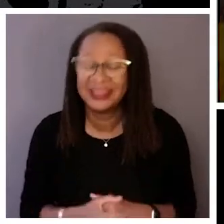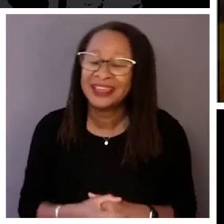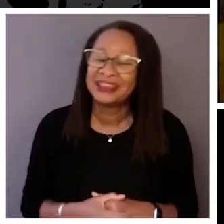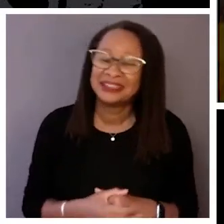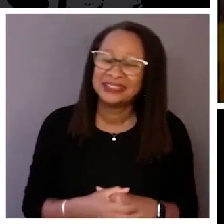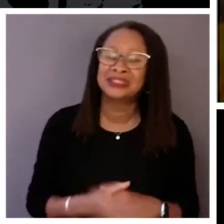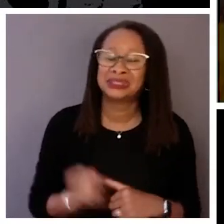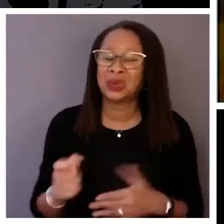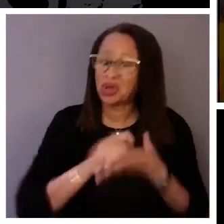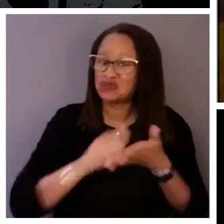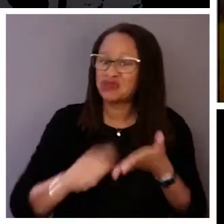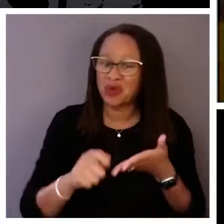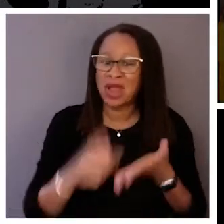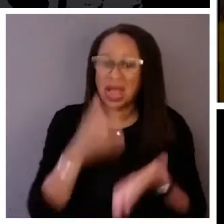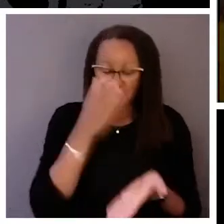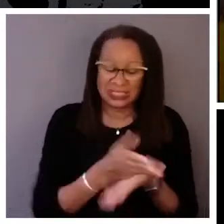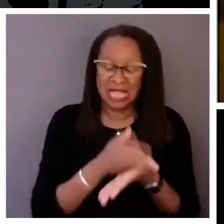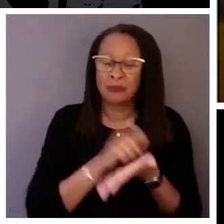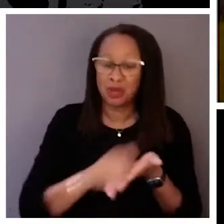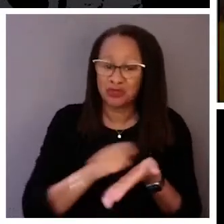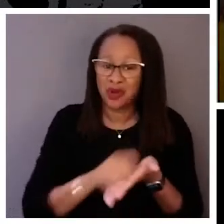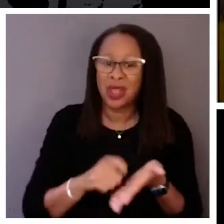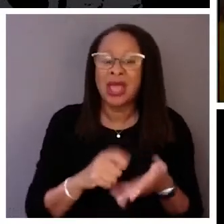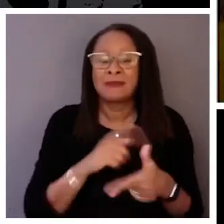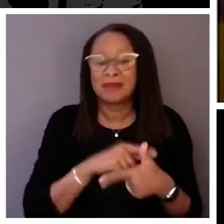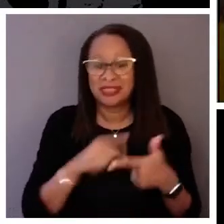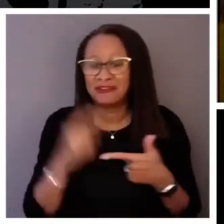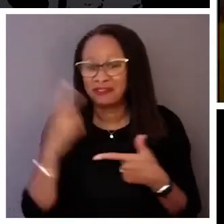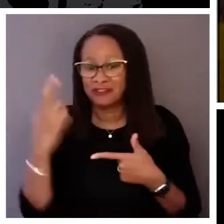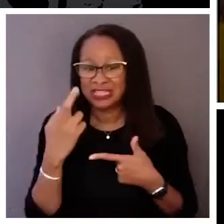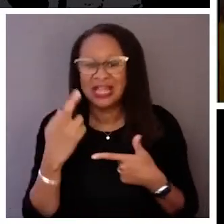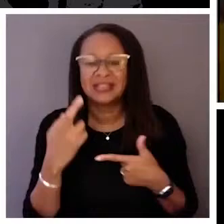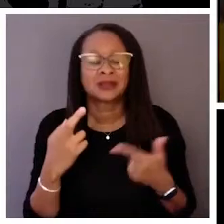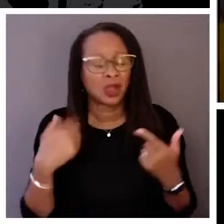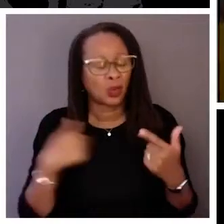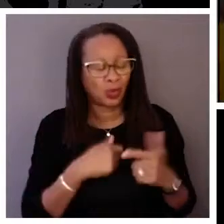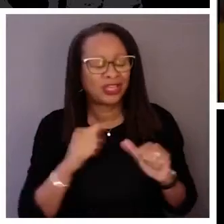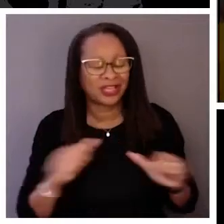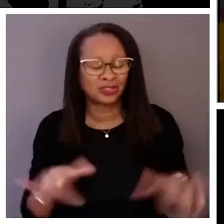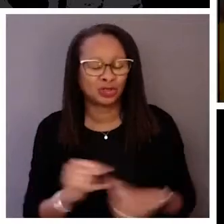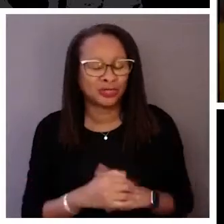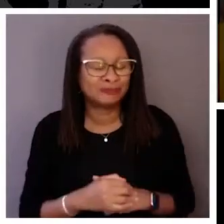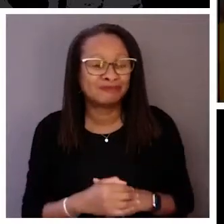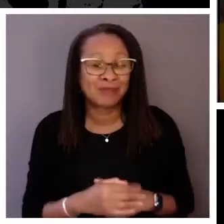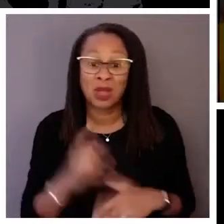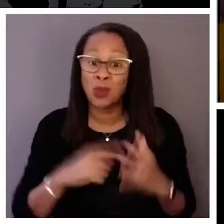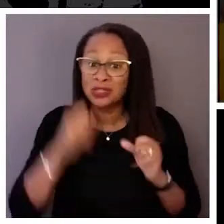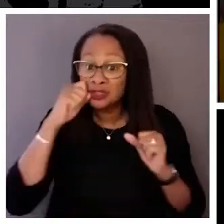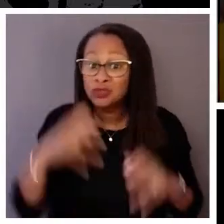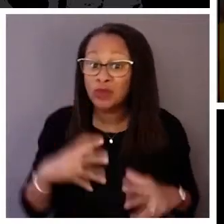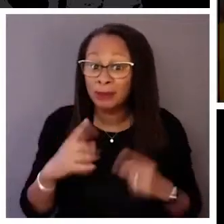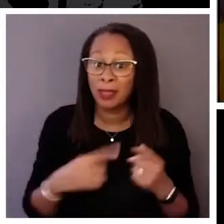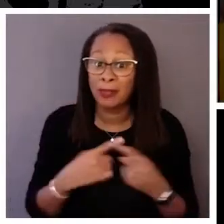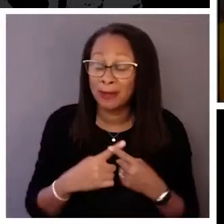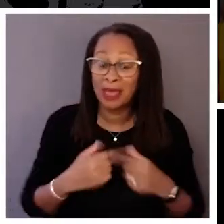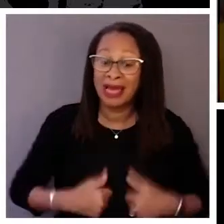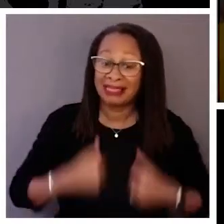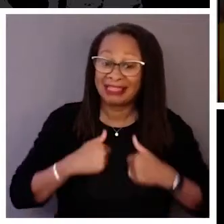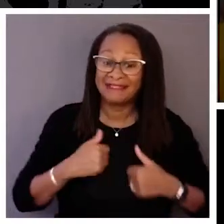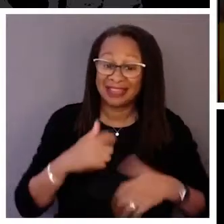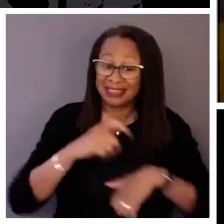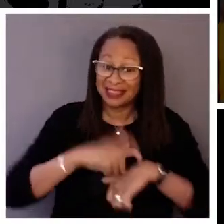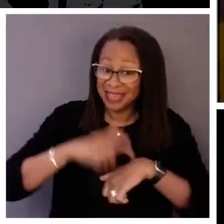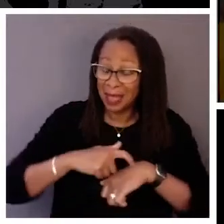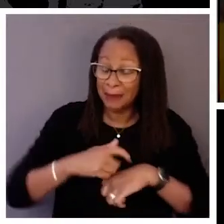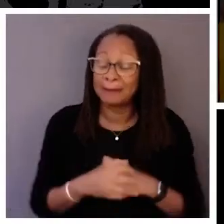we we stopped and wrote one, but what we did realize there is we could do this. And what's incredible about living